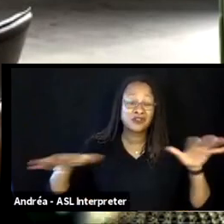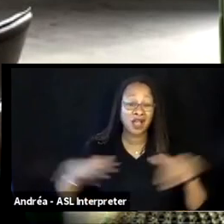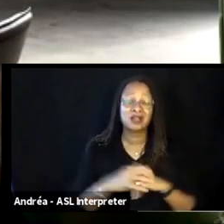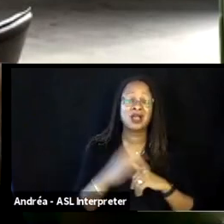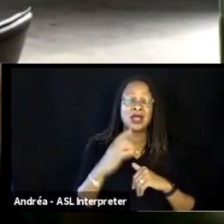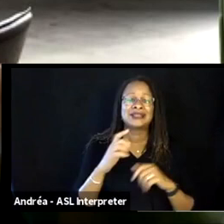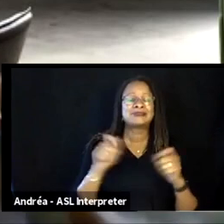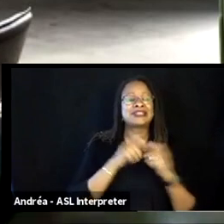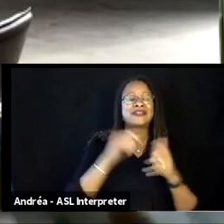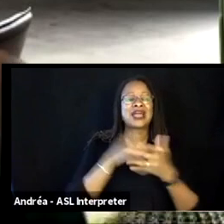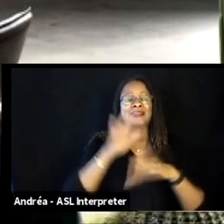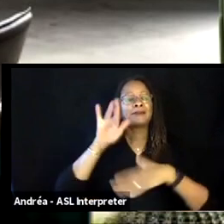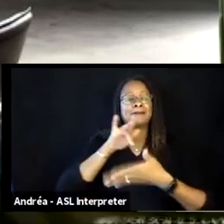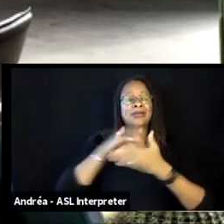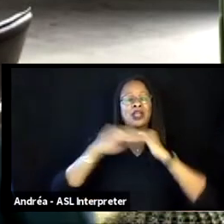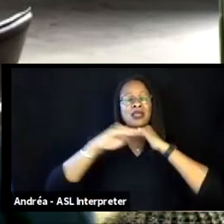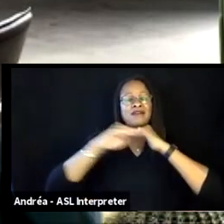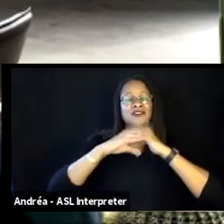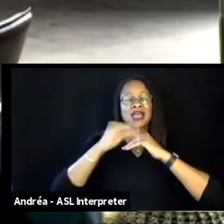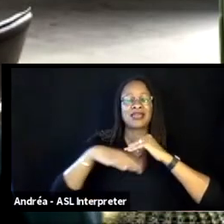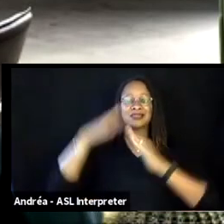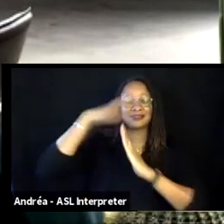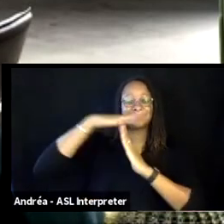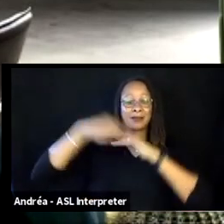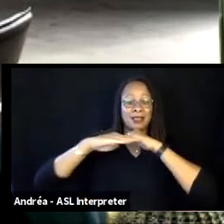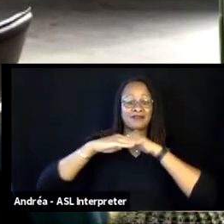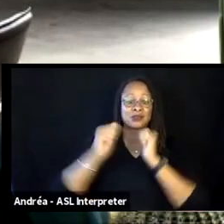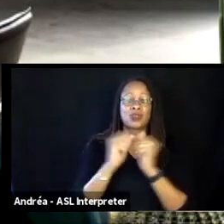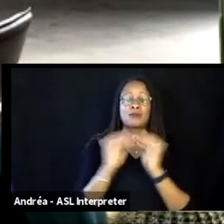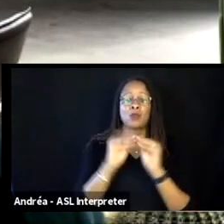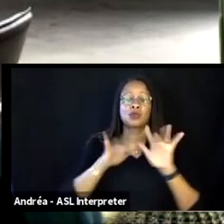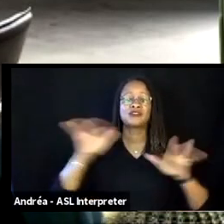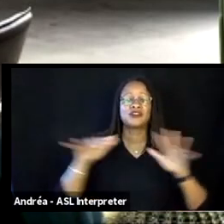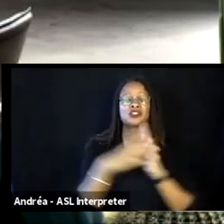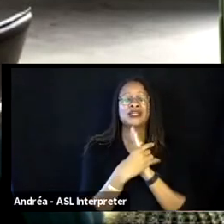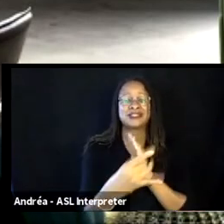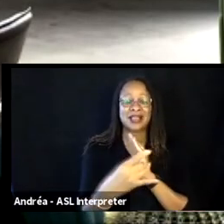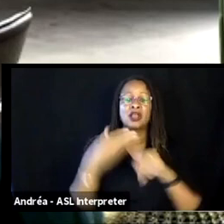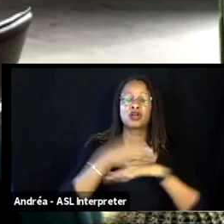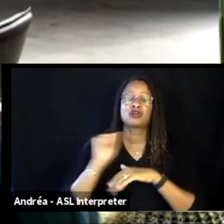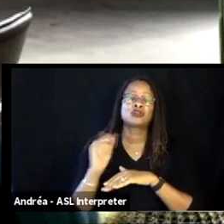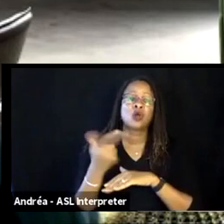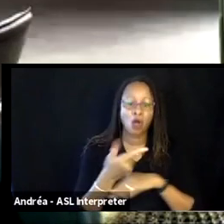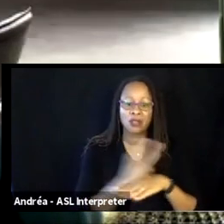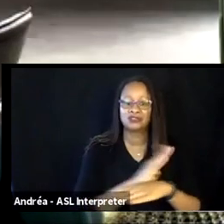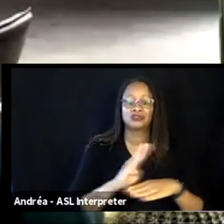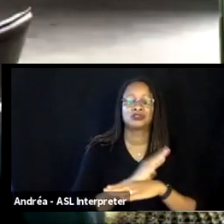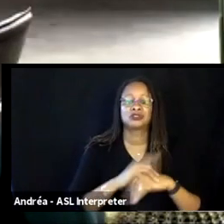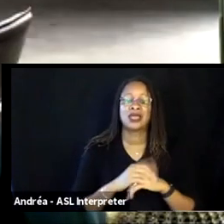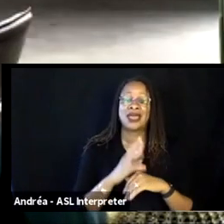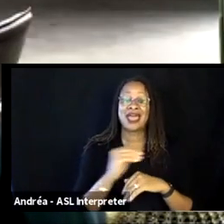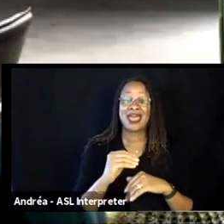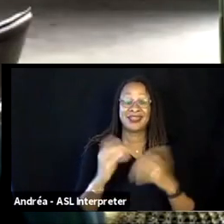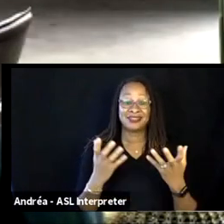middle levels and the top levels with more diverse talent across all industries. And the outcry